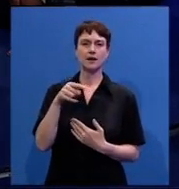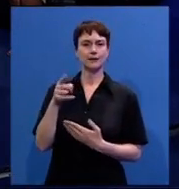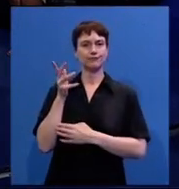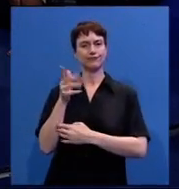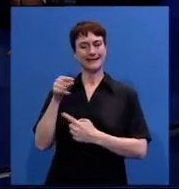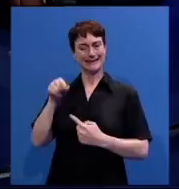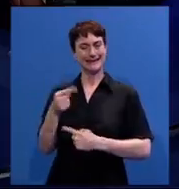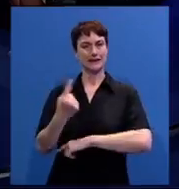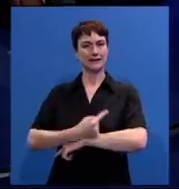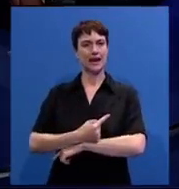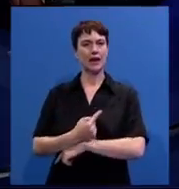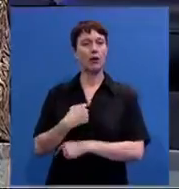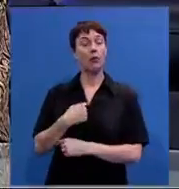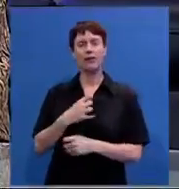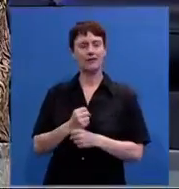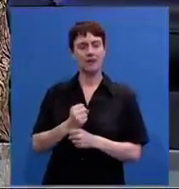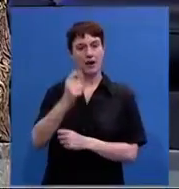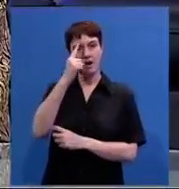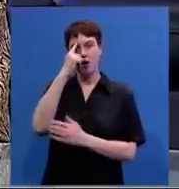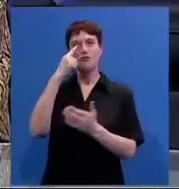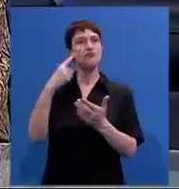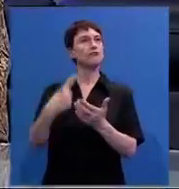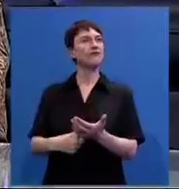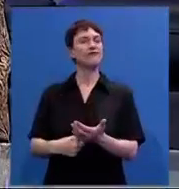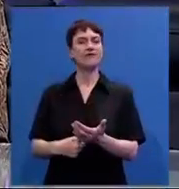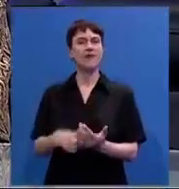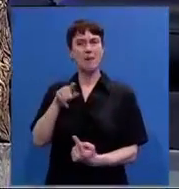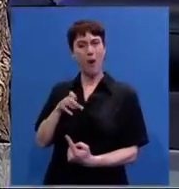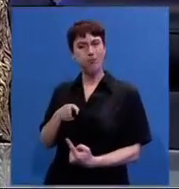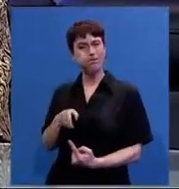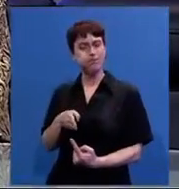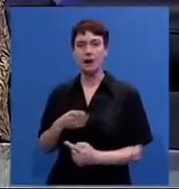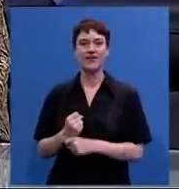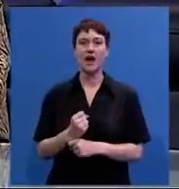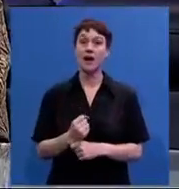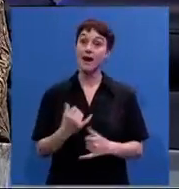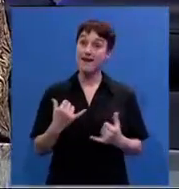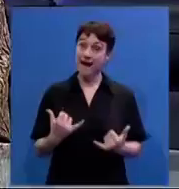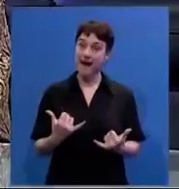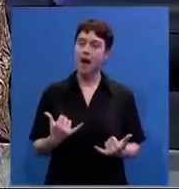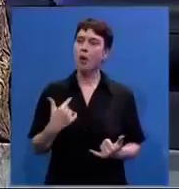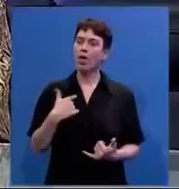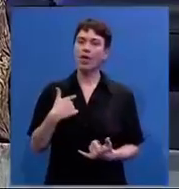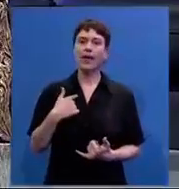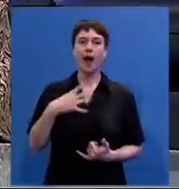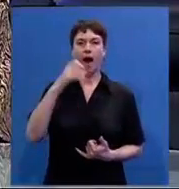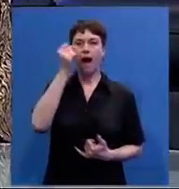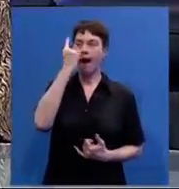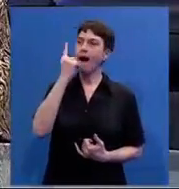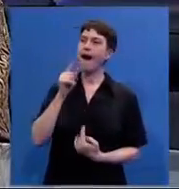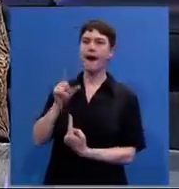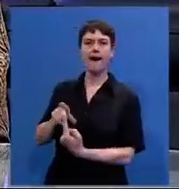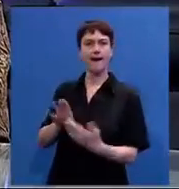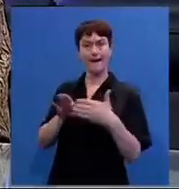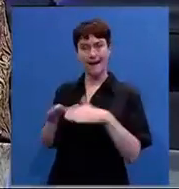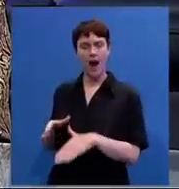that that son of Africa was indeed amongst us. It's only today that Madiba or Mandela has departed that